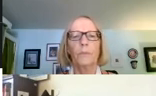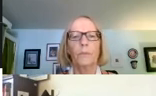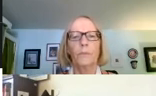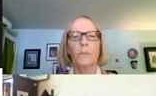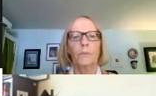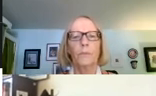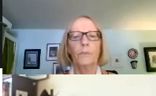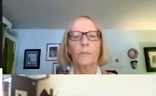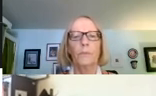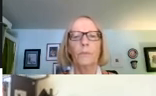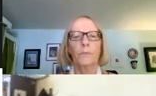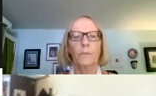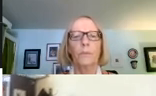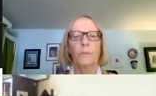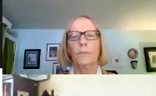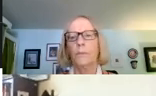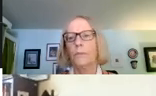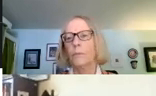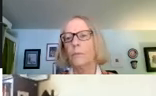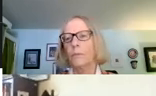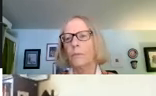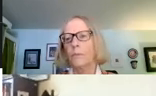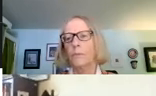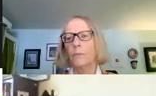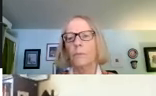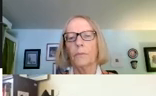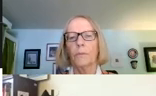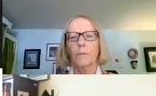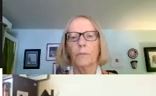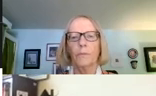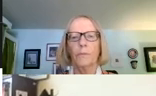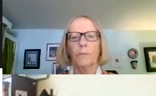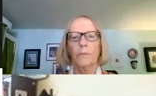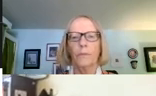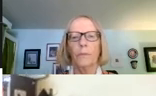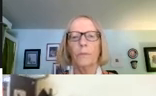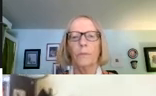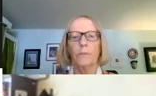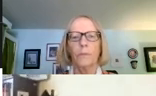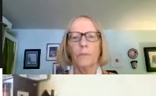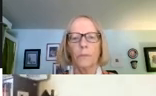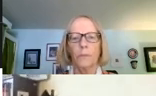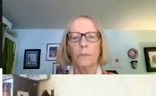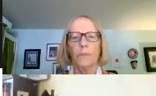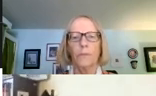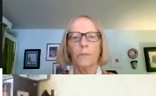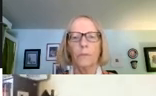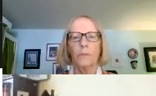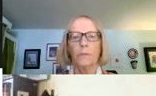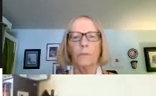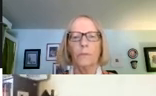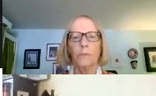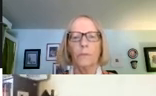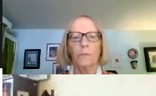Act. So that can take many forms and generally encompasses, along with neglect and self-neglect, forms that are often included in the province's